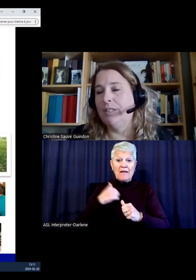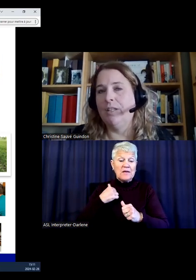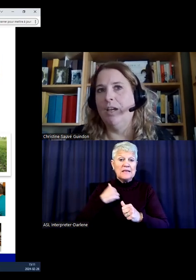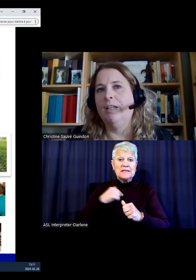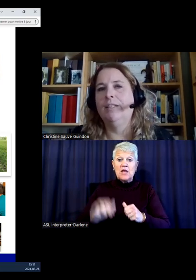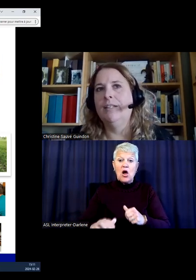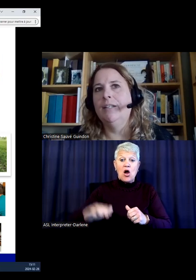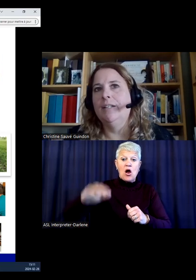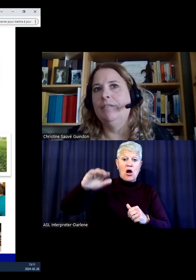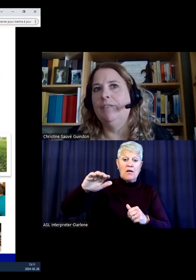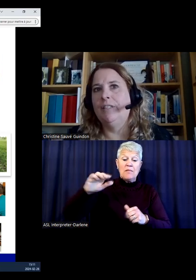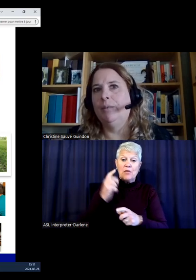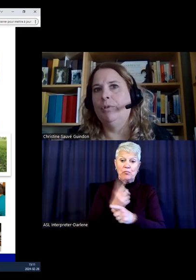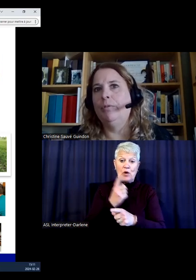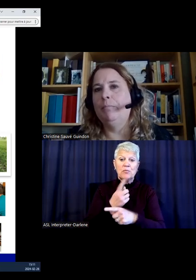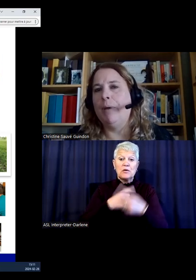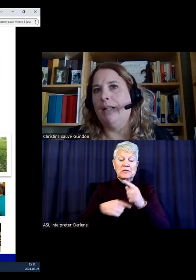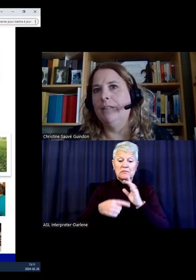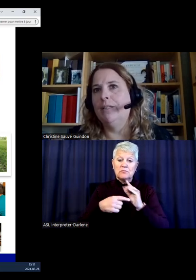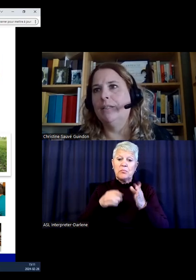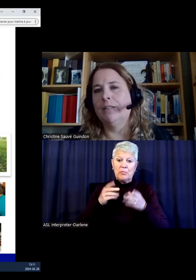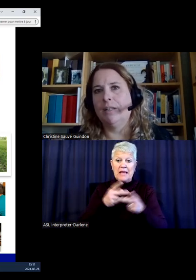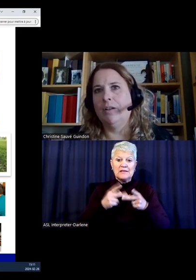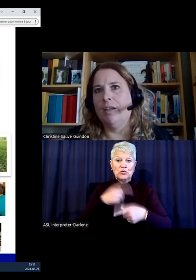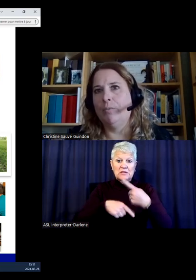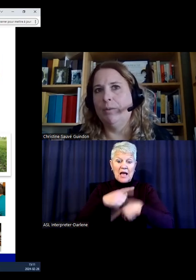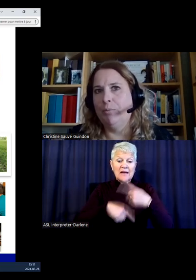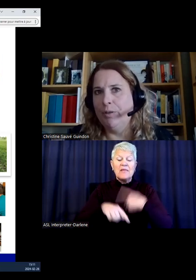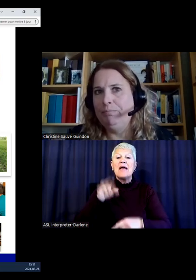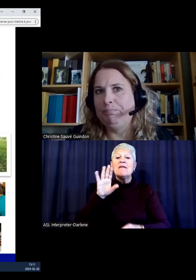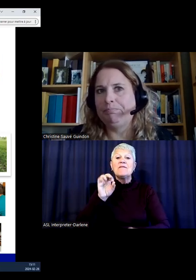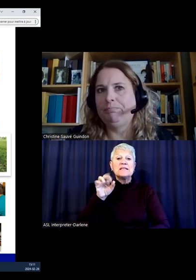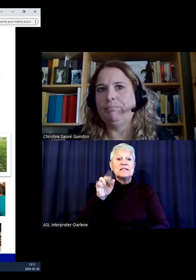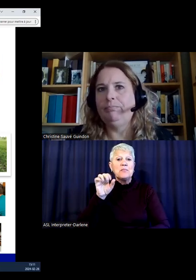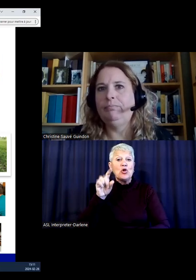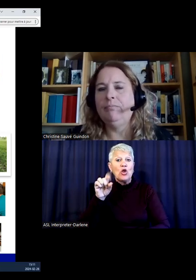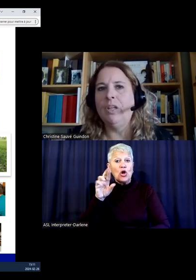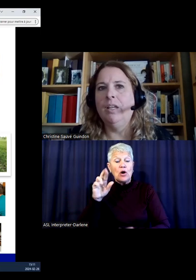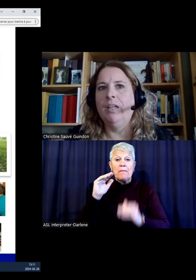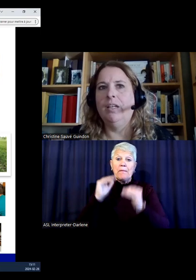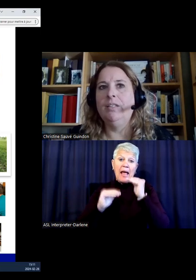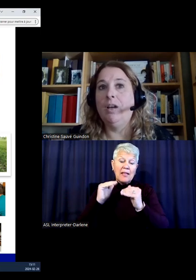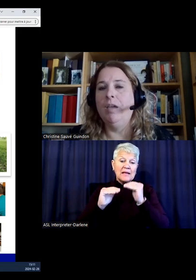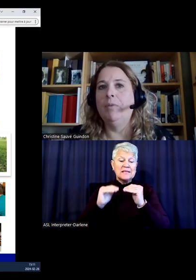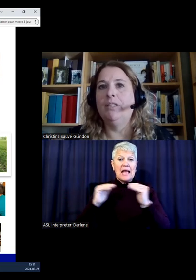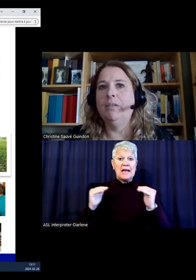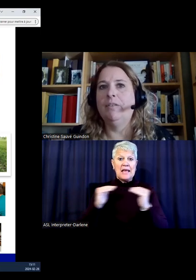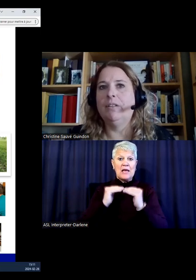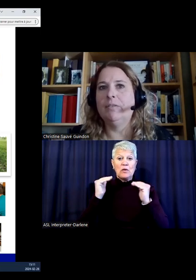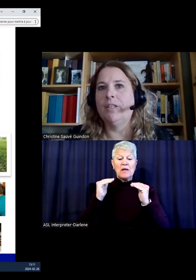position to sign. Vestibular balance and equilibrium. And